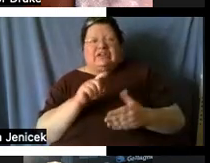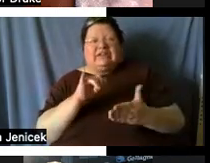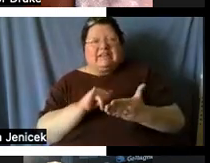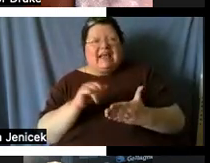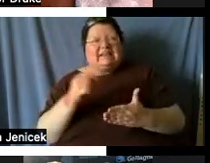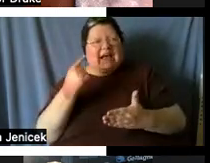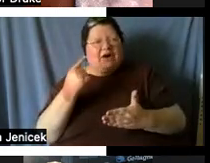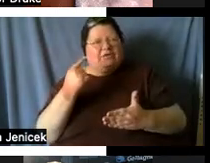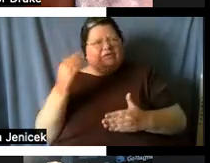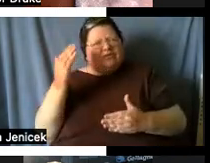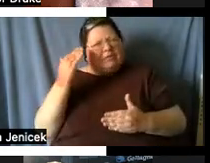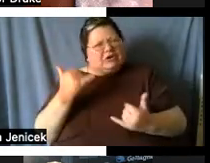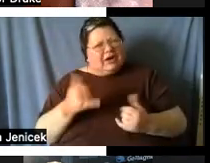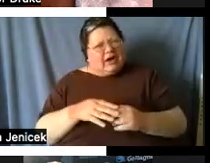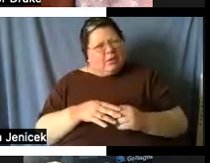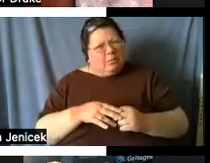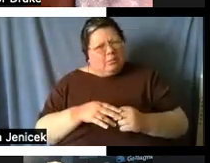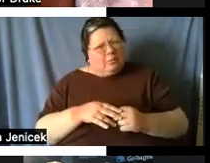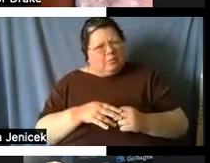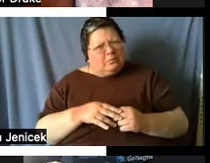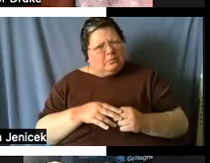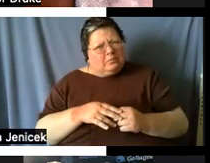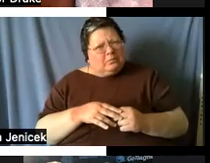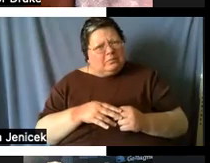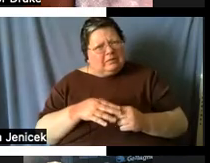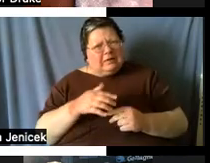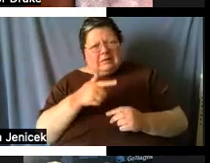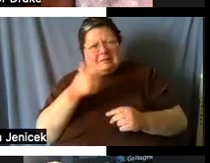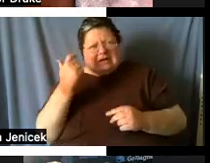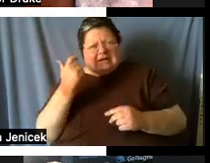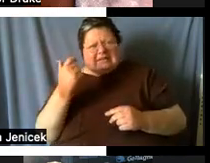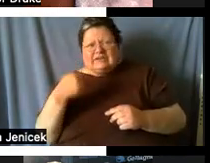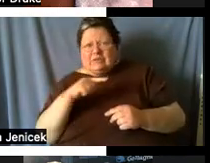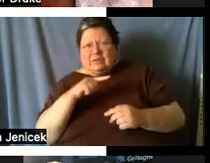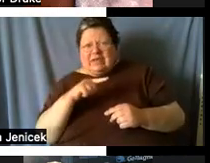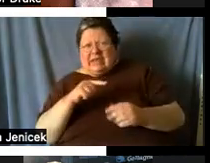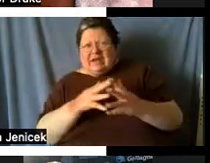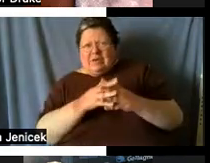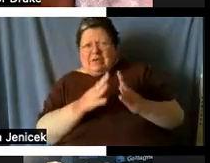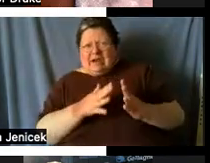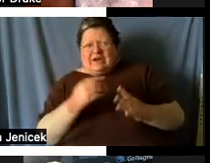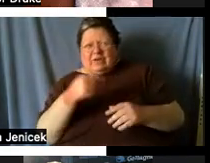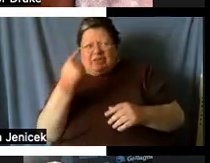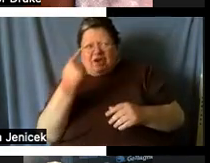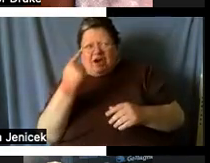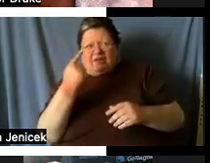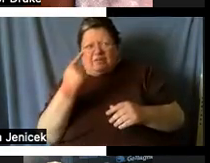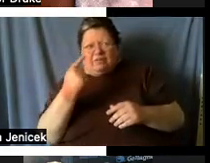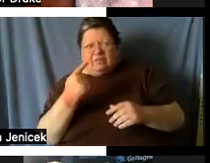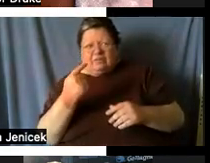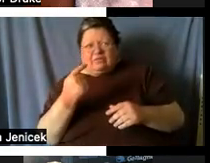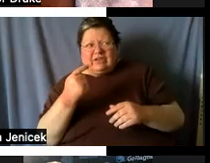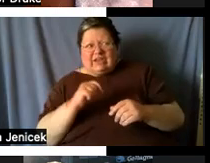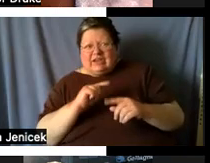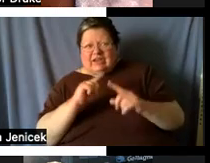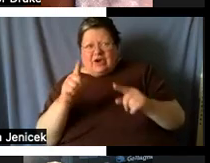of familiar now? Because didn't we in America think we could go in and just crush Afghanistan? And